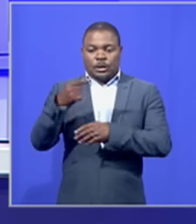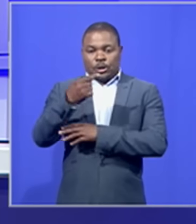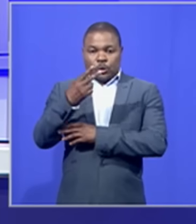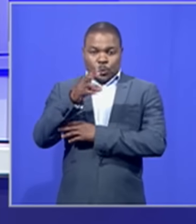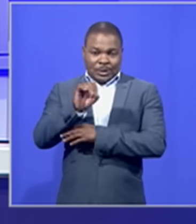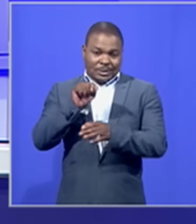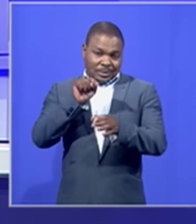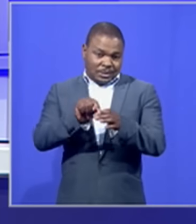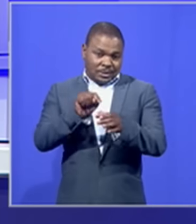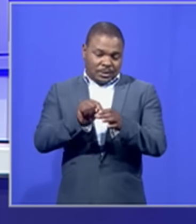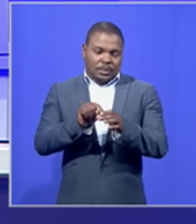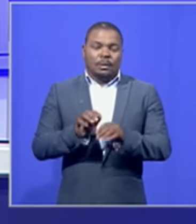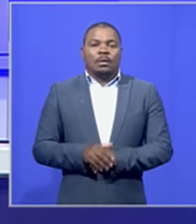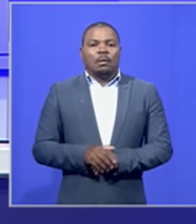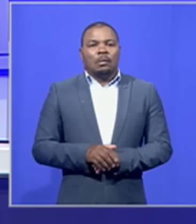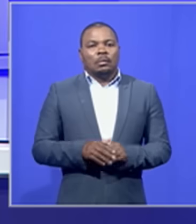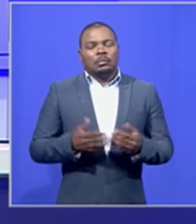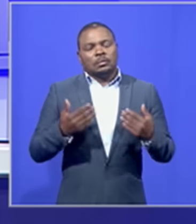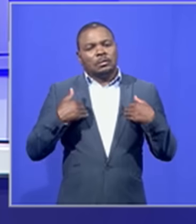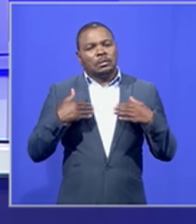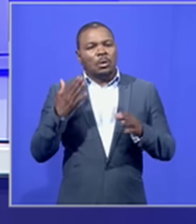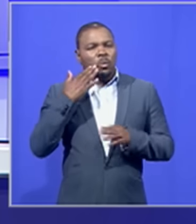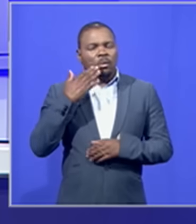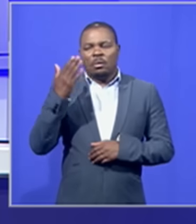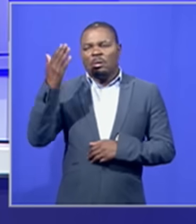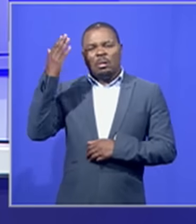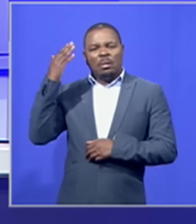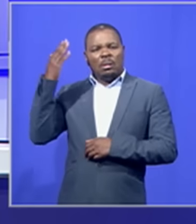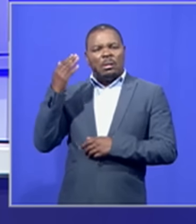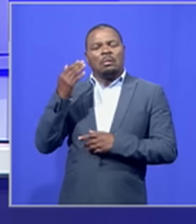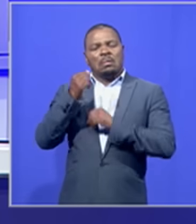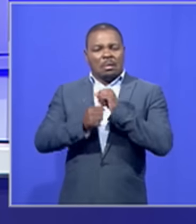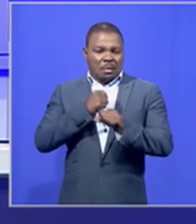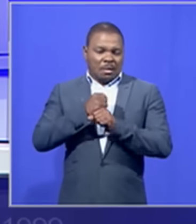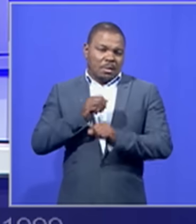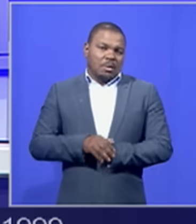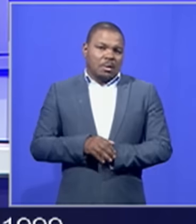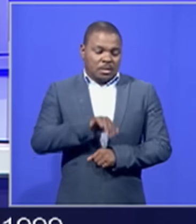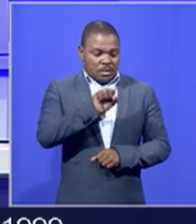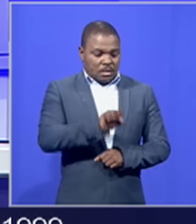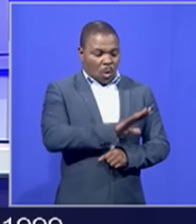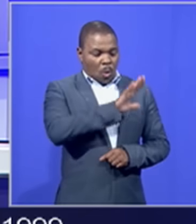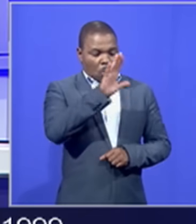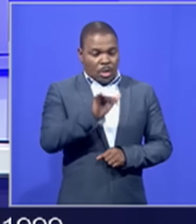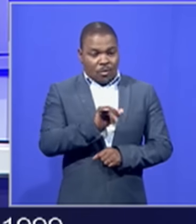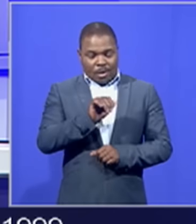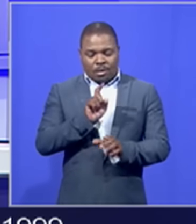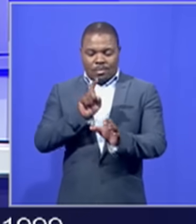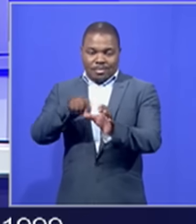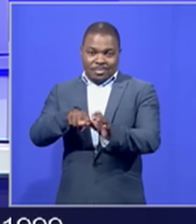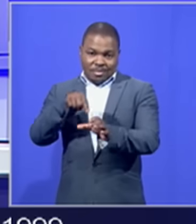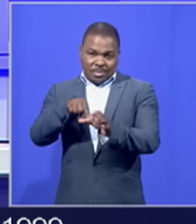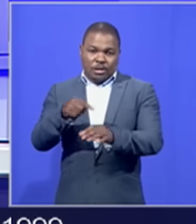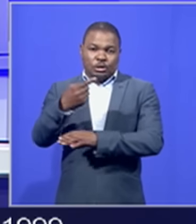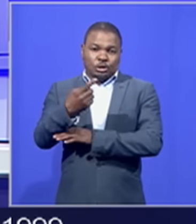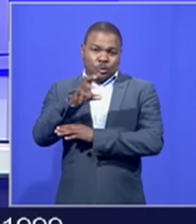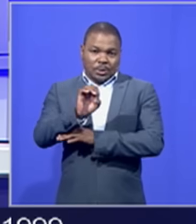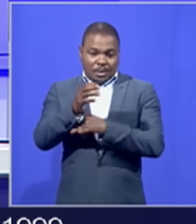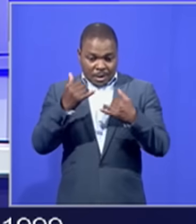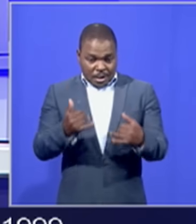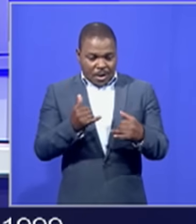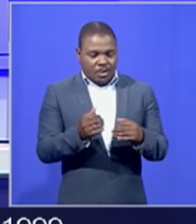20 o itsegeng jaaka G20 o simolotse dingwaga di le mmalwa tse di fetileng. Afrika Borwa ke nngwe ya dinaga tseo ebile ke